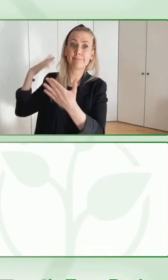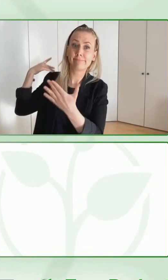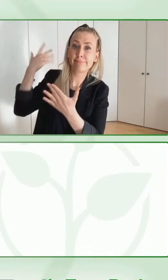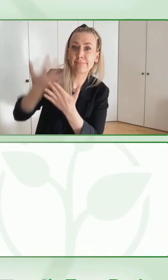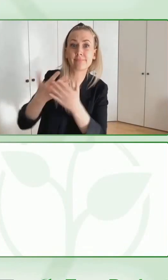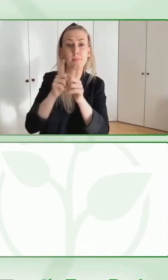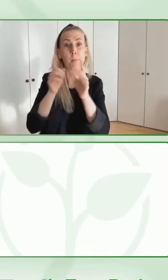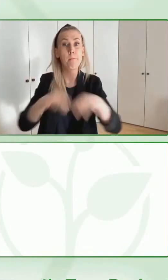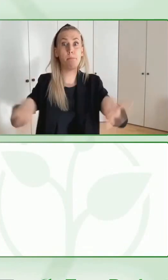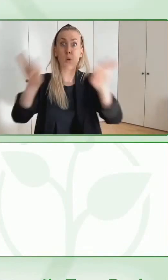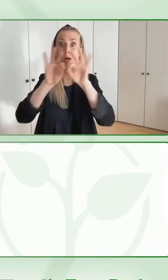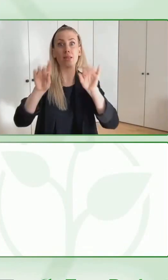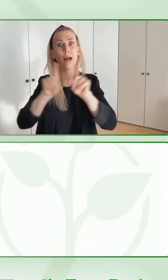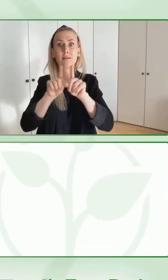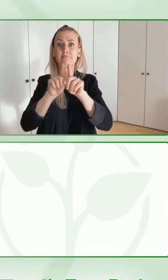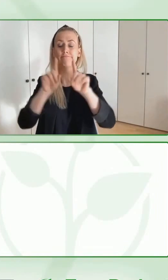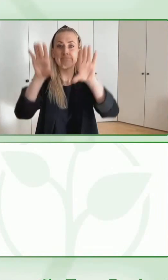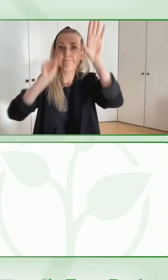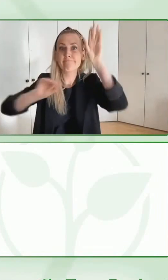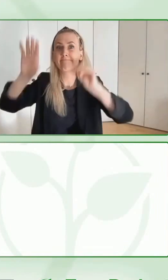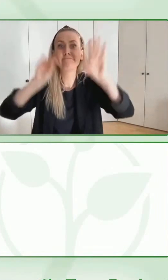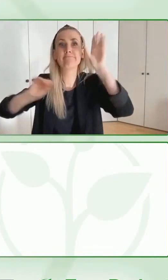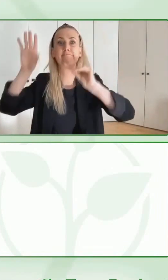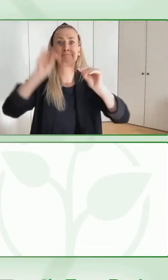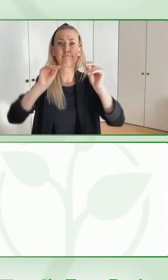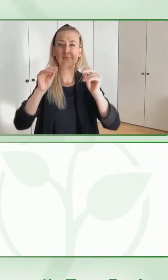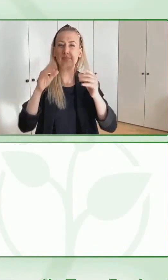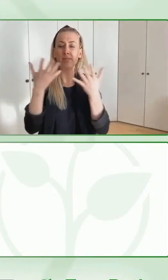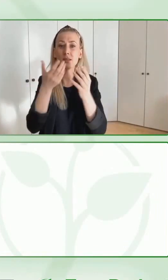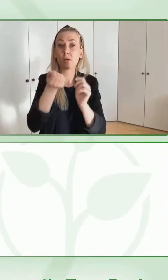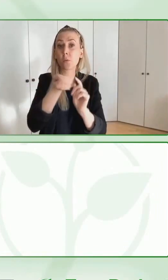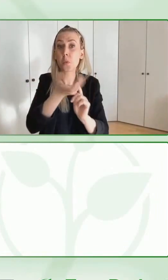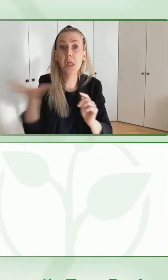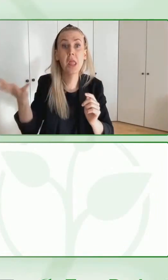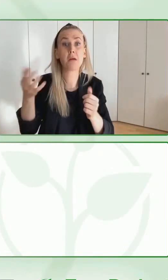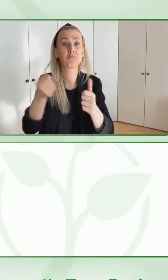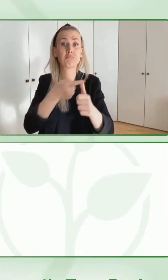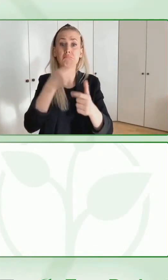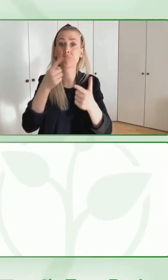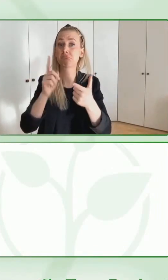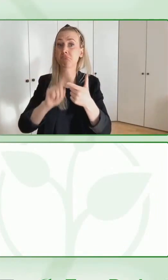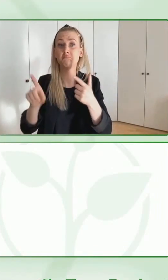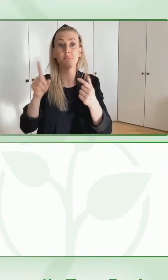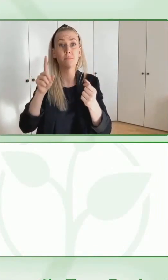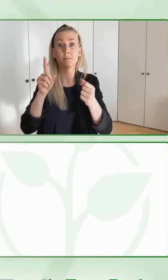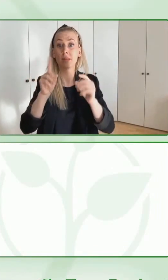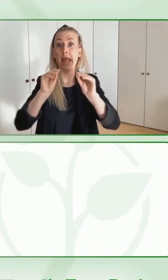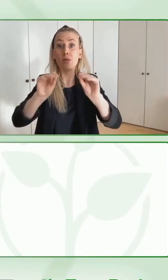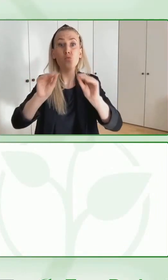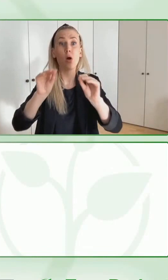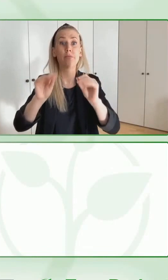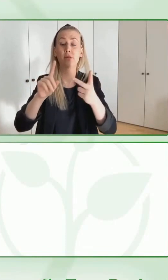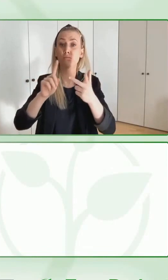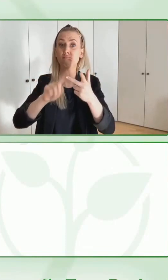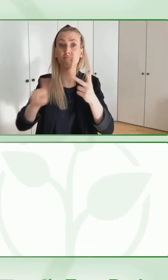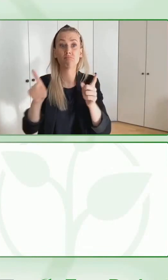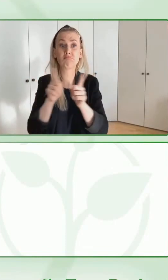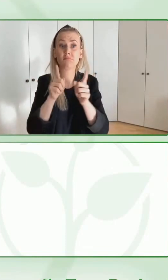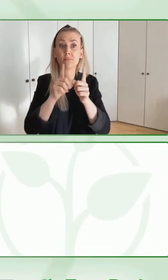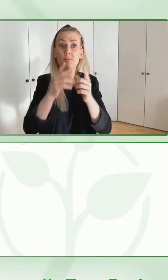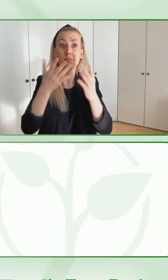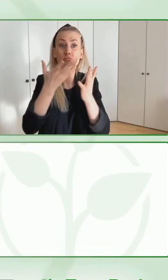So with SexBef, the content, there's over 65 educational videos. The topics are related to